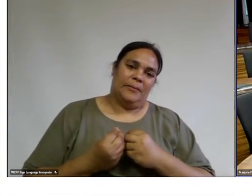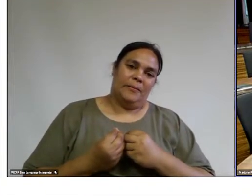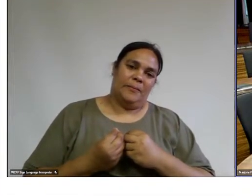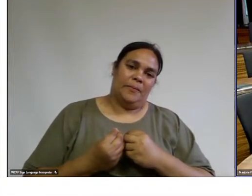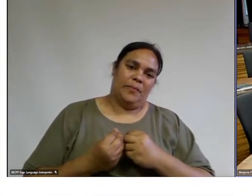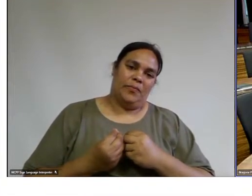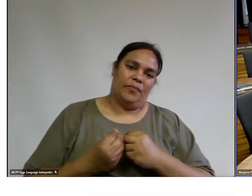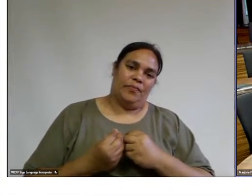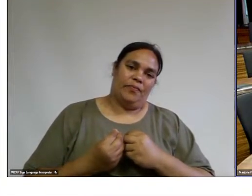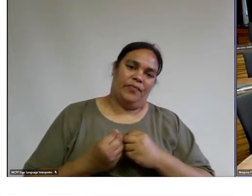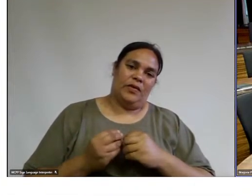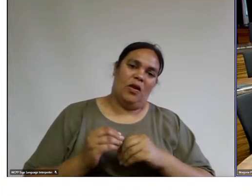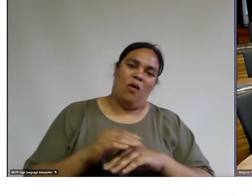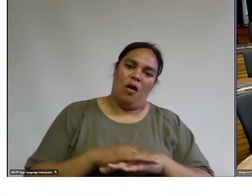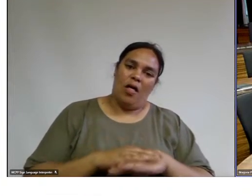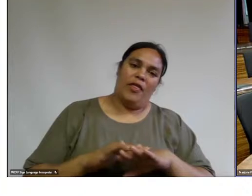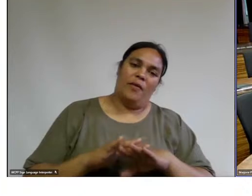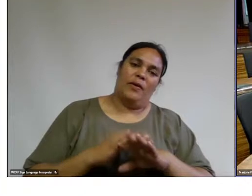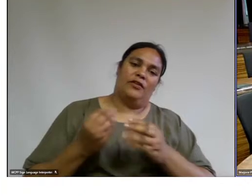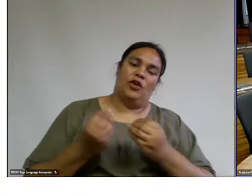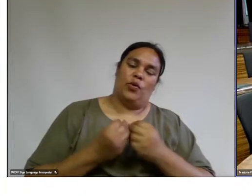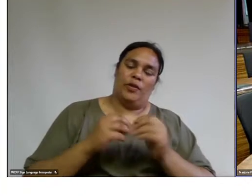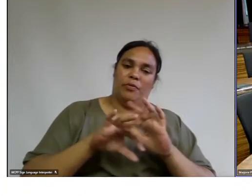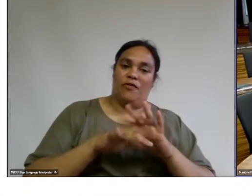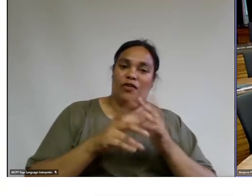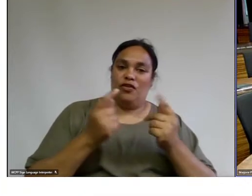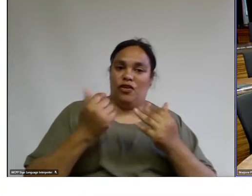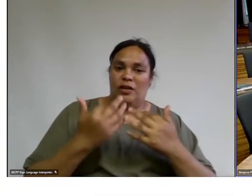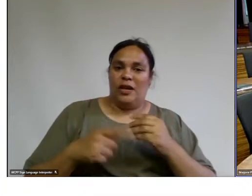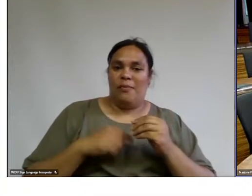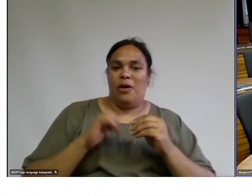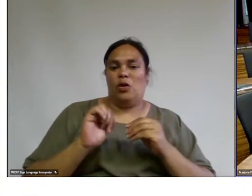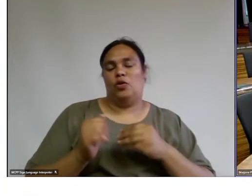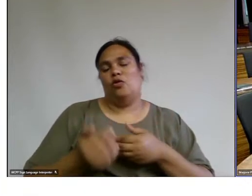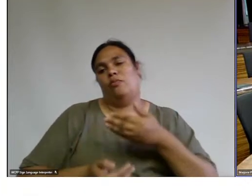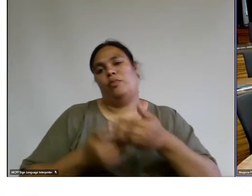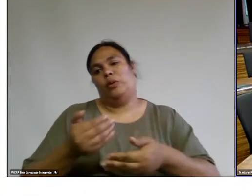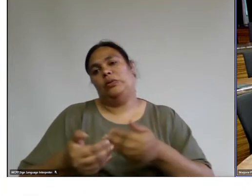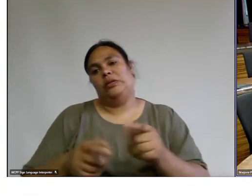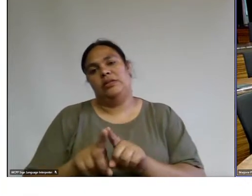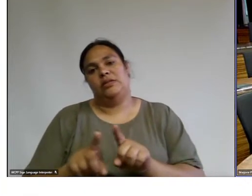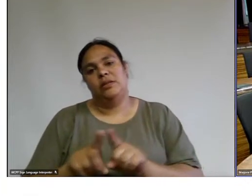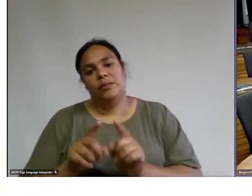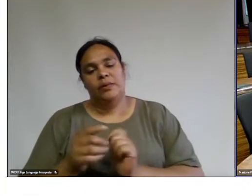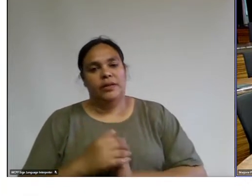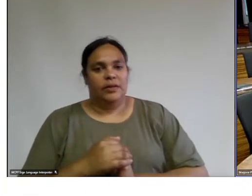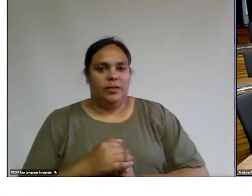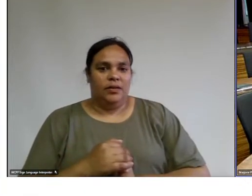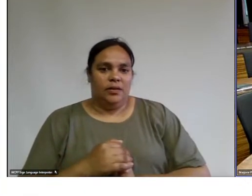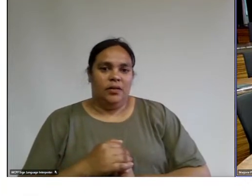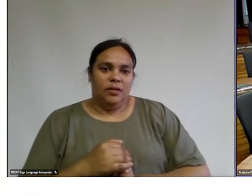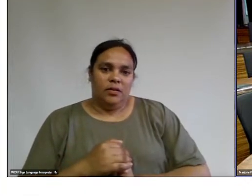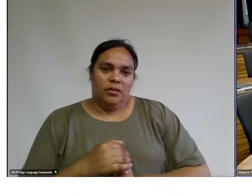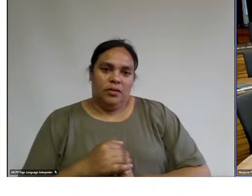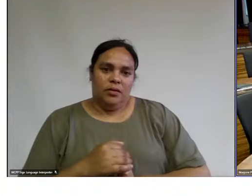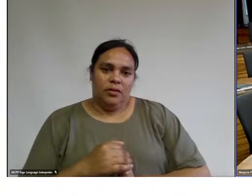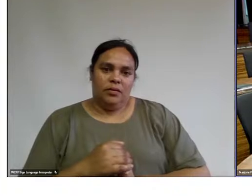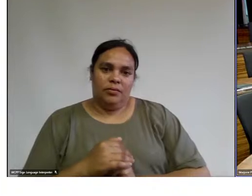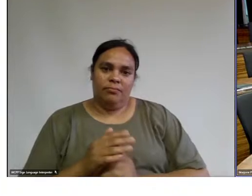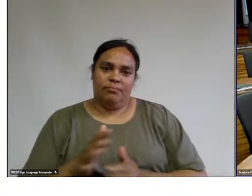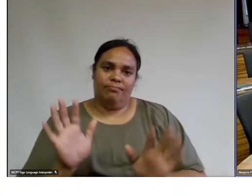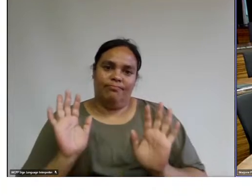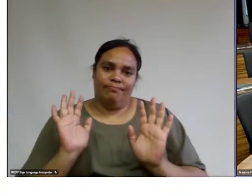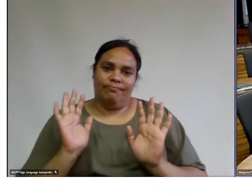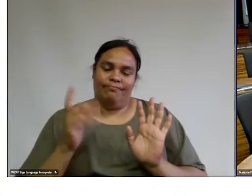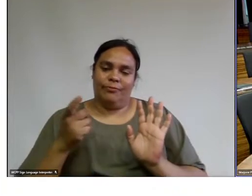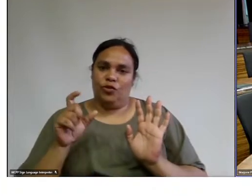it's an ongoing basis with Provincial Treasury around the condemnation process as well. I just want to leave it there, Chair, because